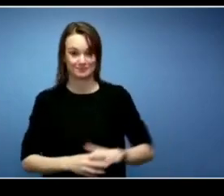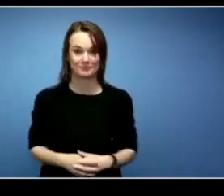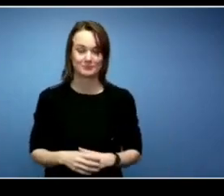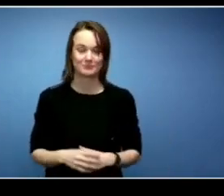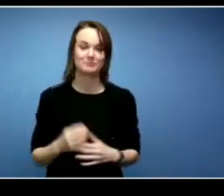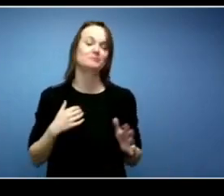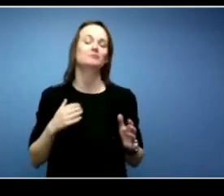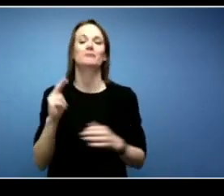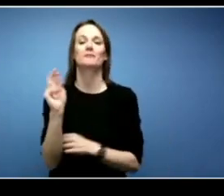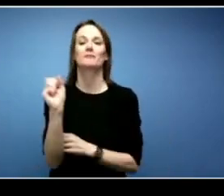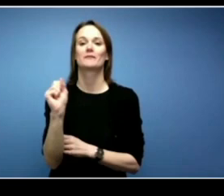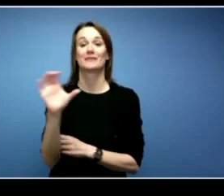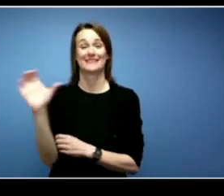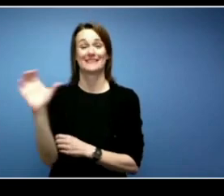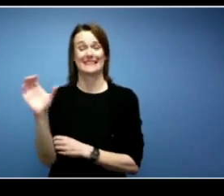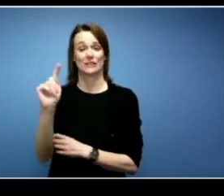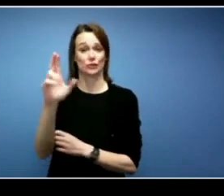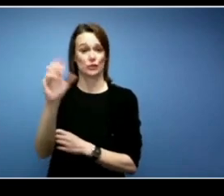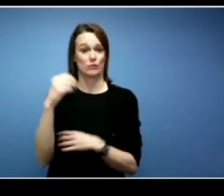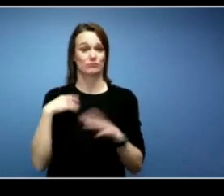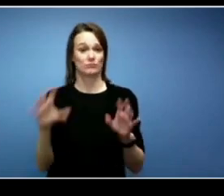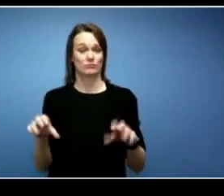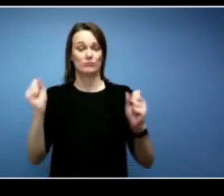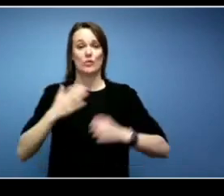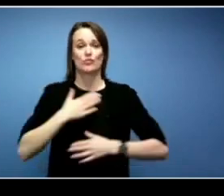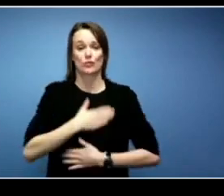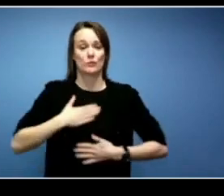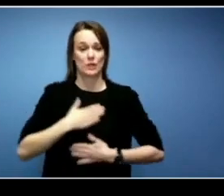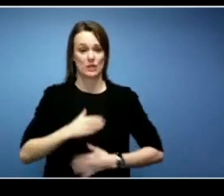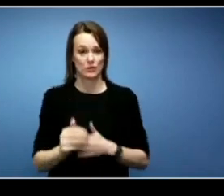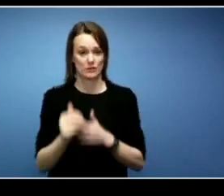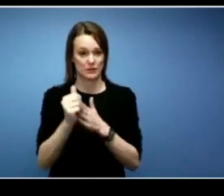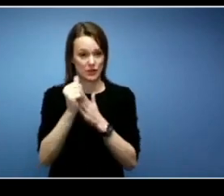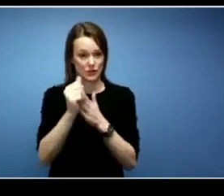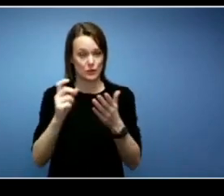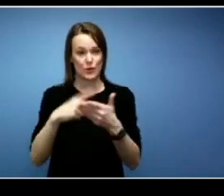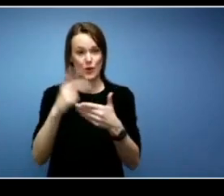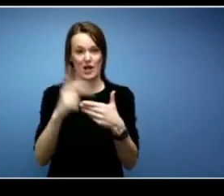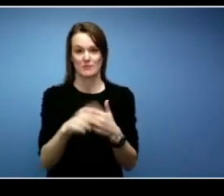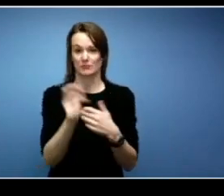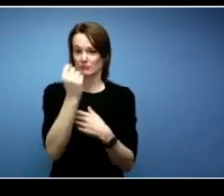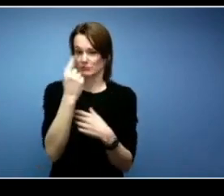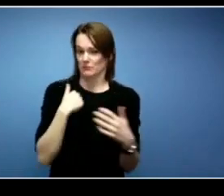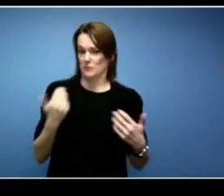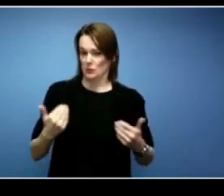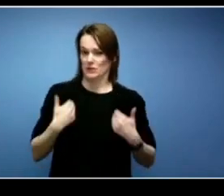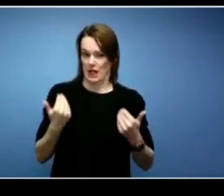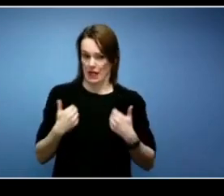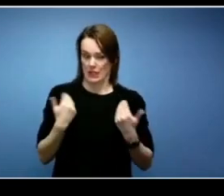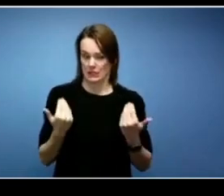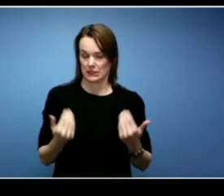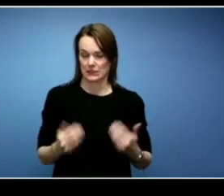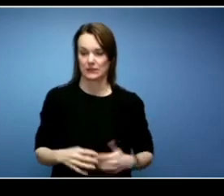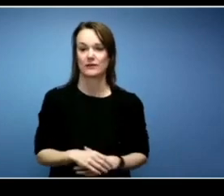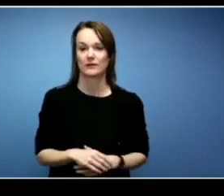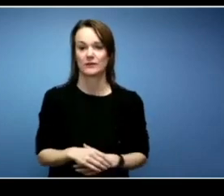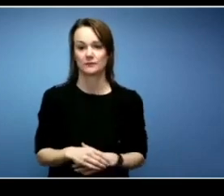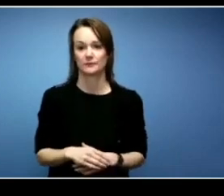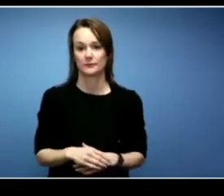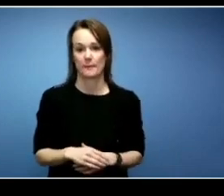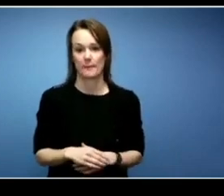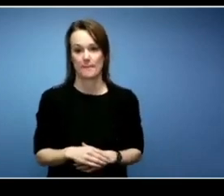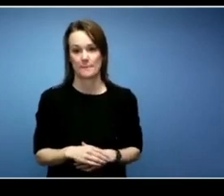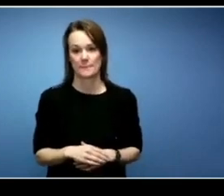over at the Pictou Campus. It was really appealing to me at that young age. When I attended that